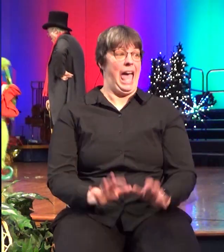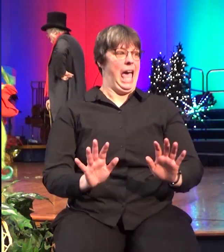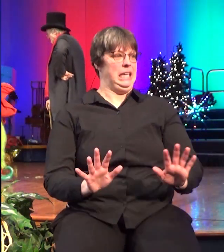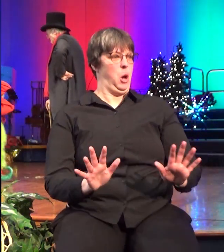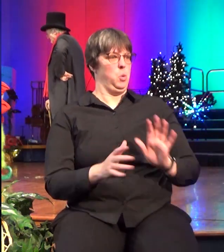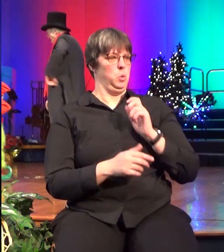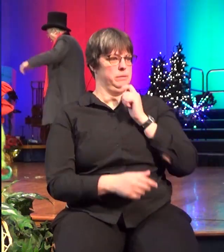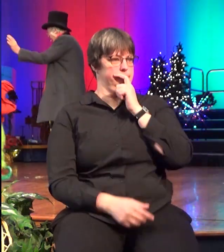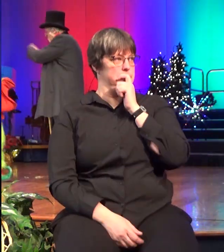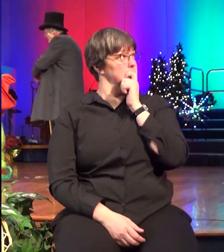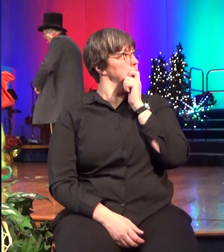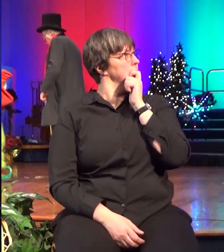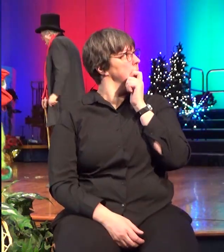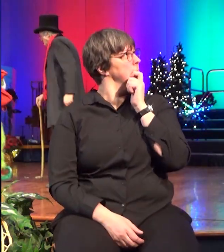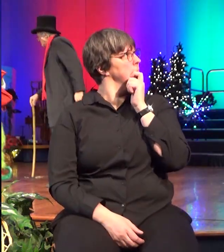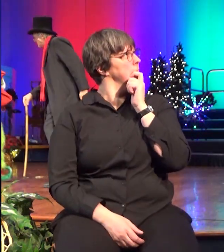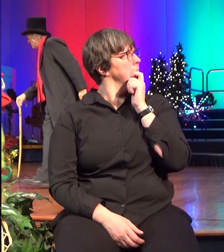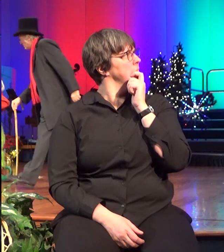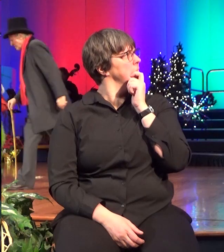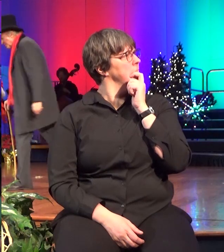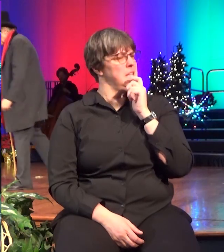Bah! Humbug!